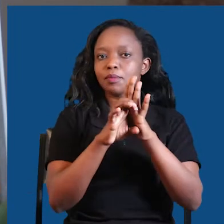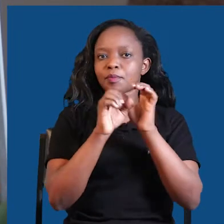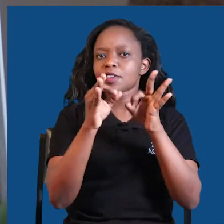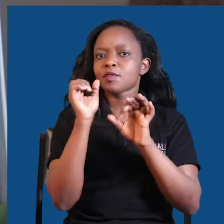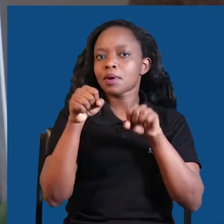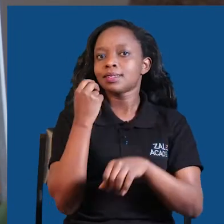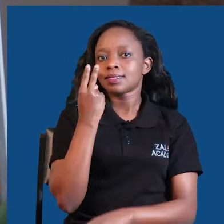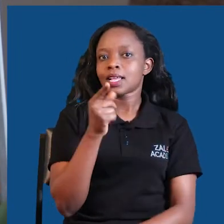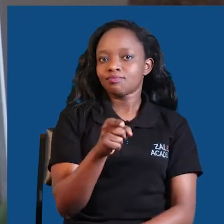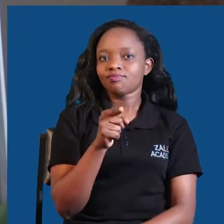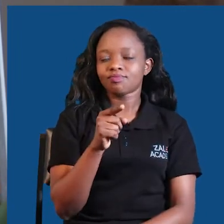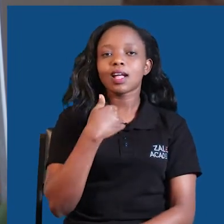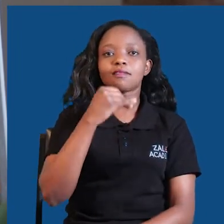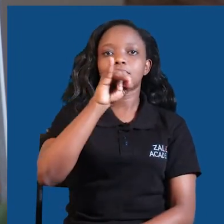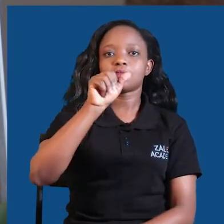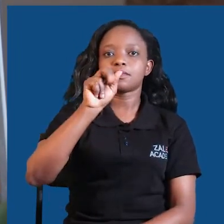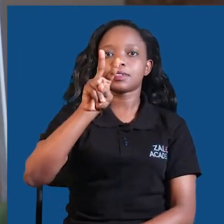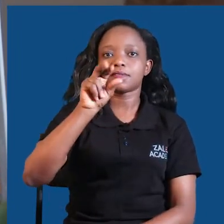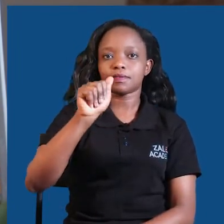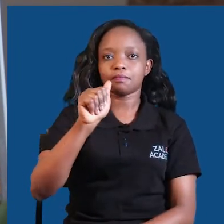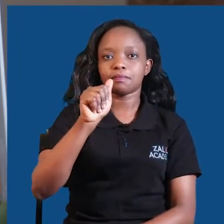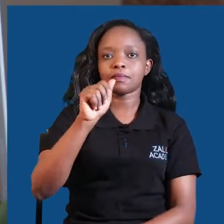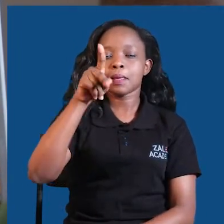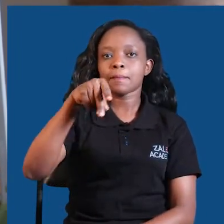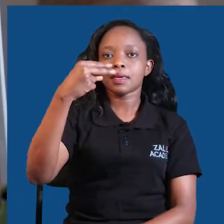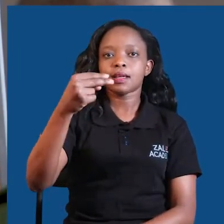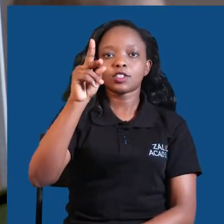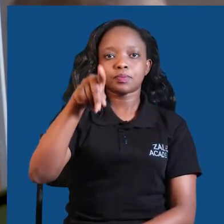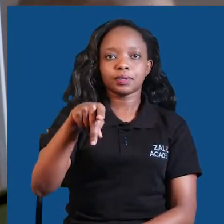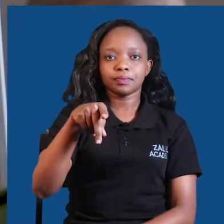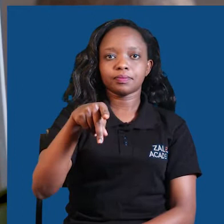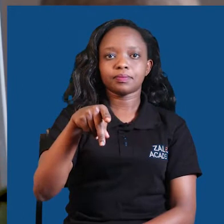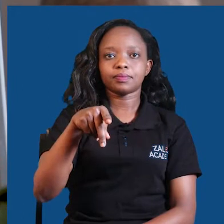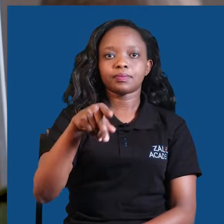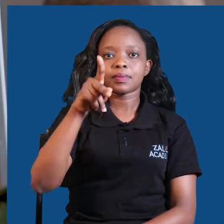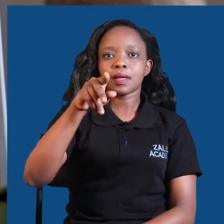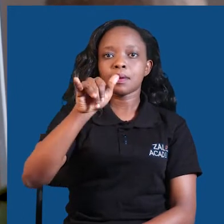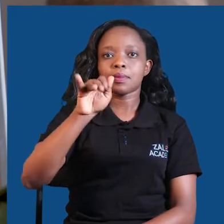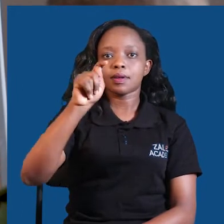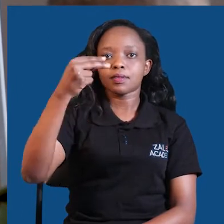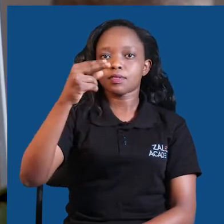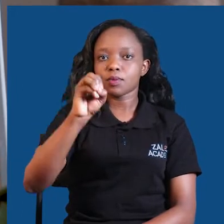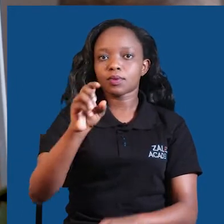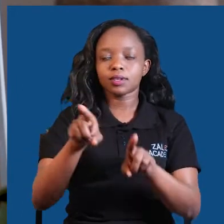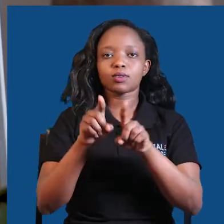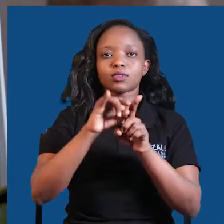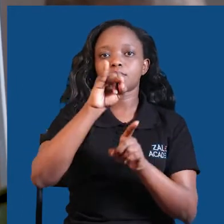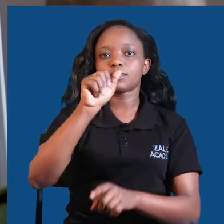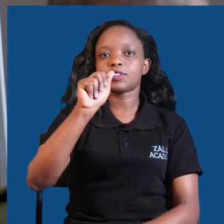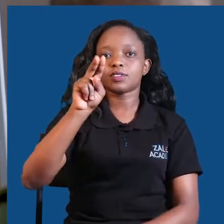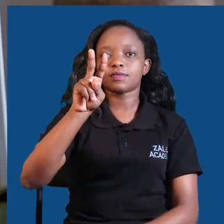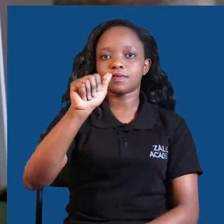languages, for example, if you can see here, we have Java, there's PHP, Python, C,